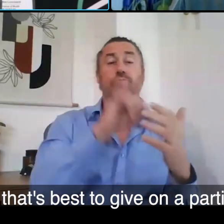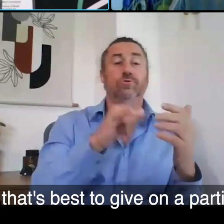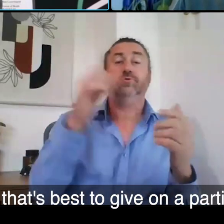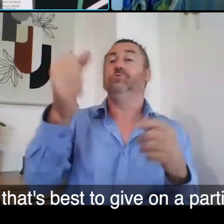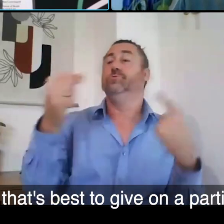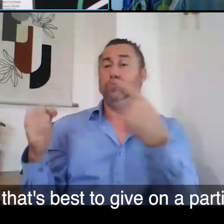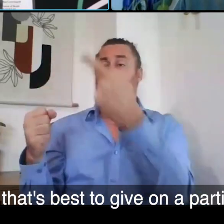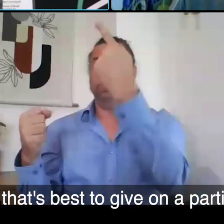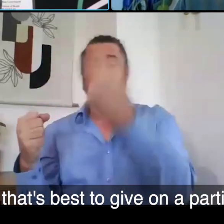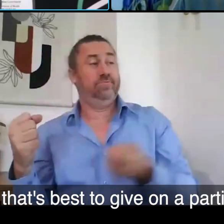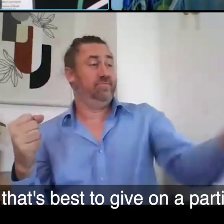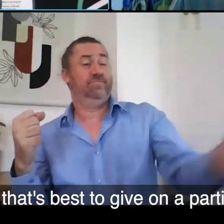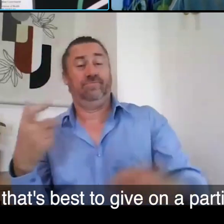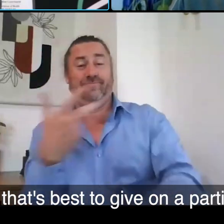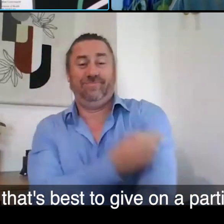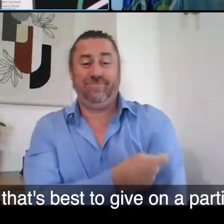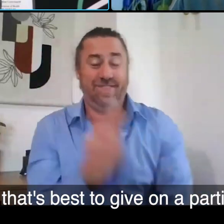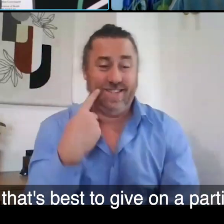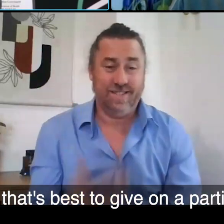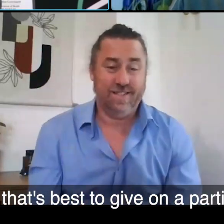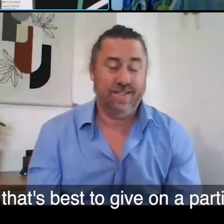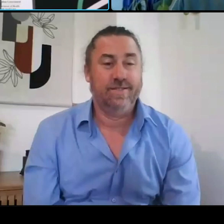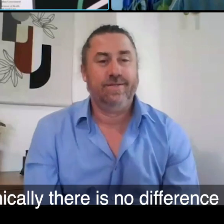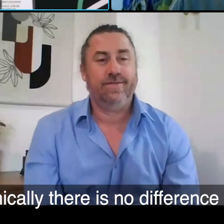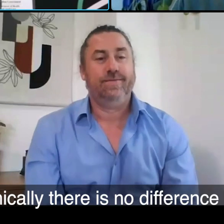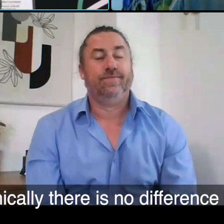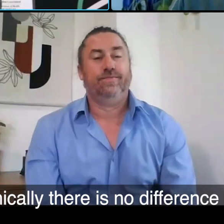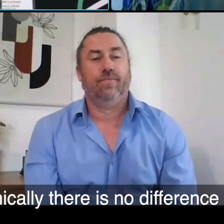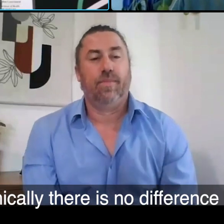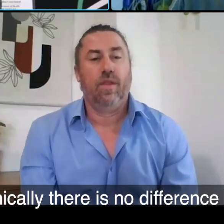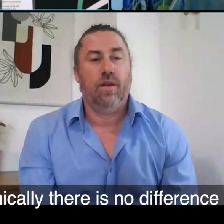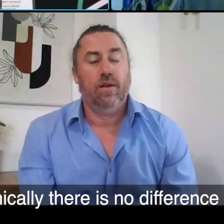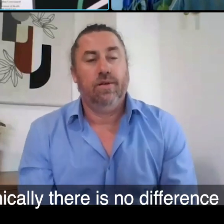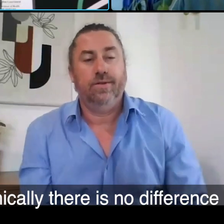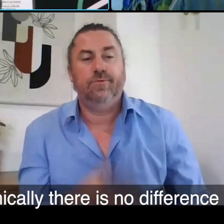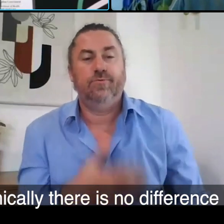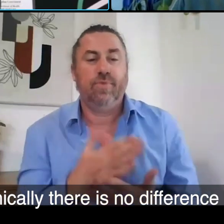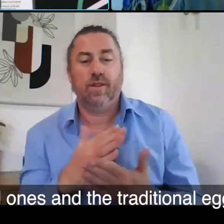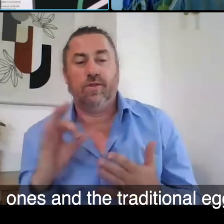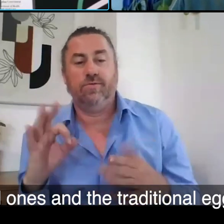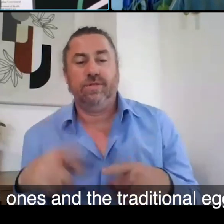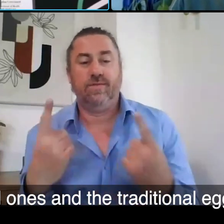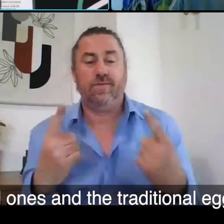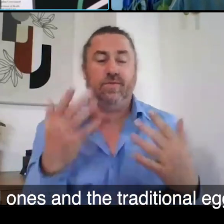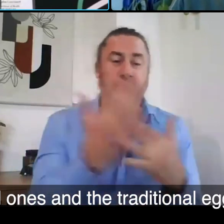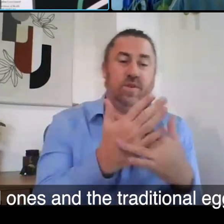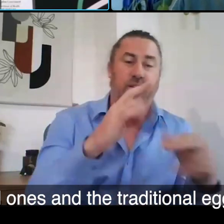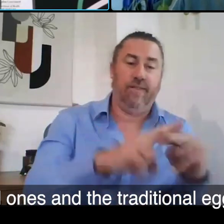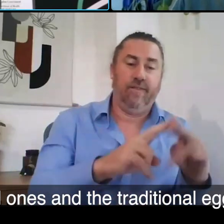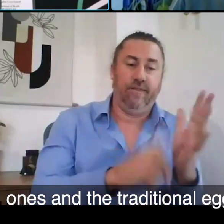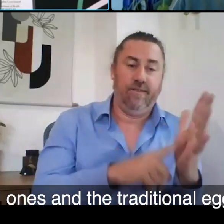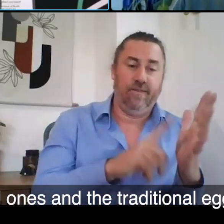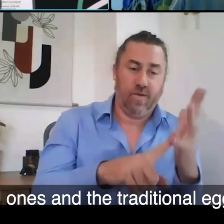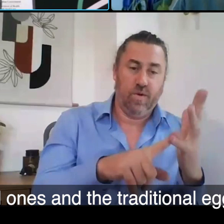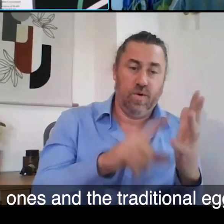one that's best to give on a particular day, and so technically there's no difference between the flu cell,